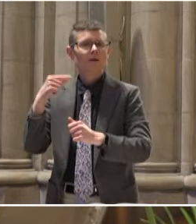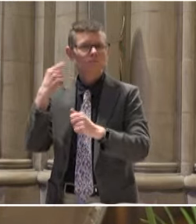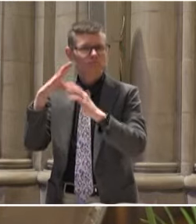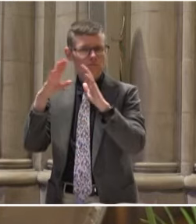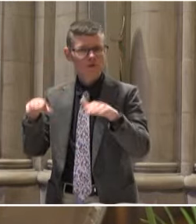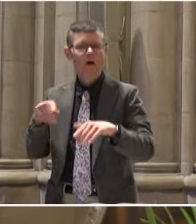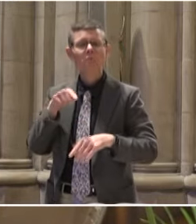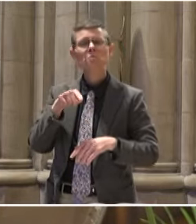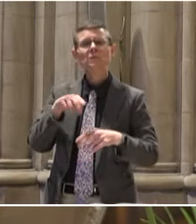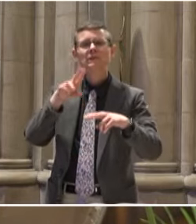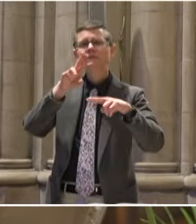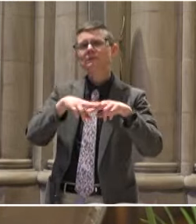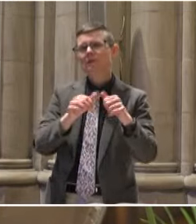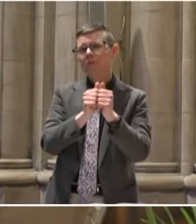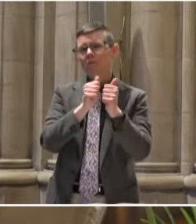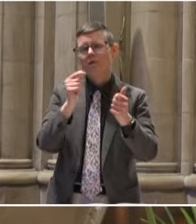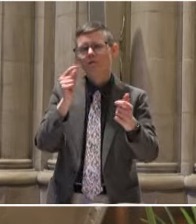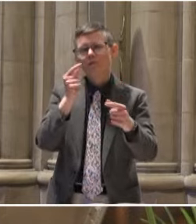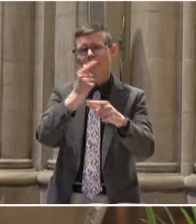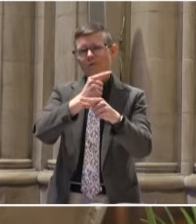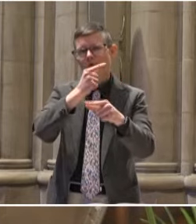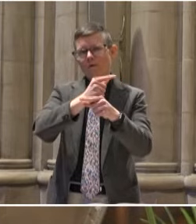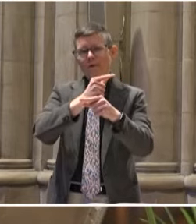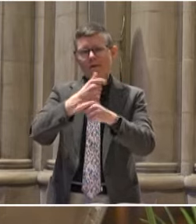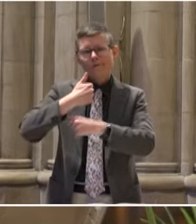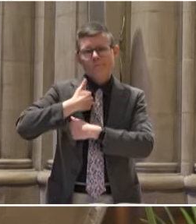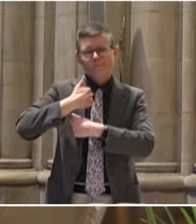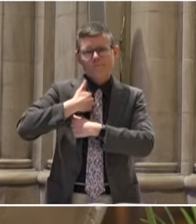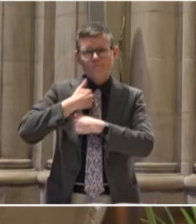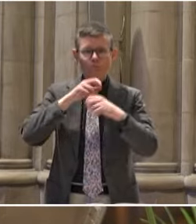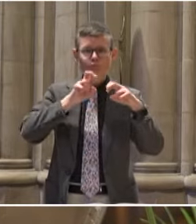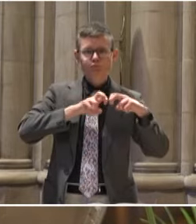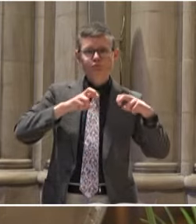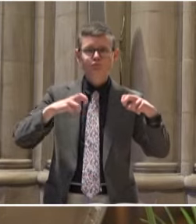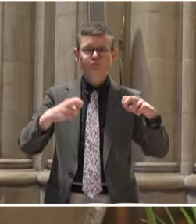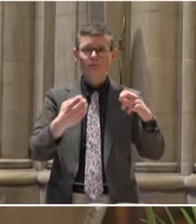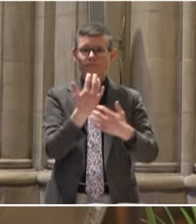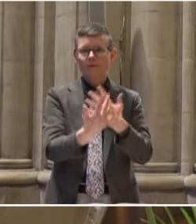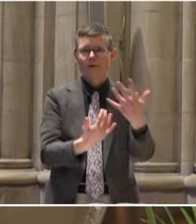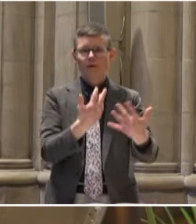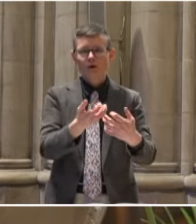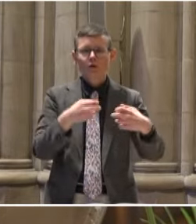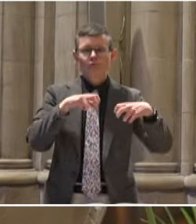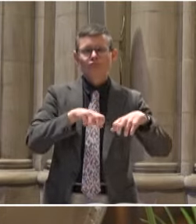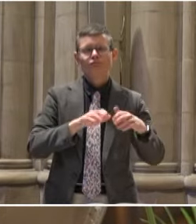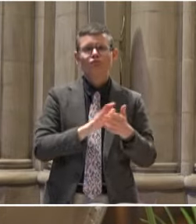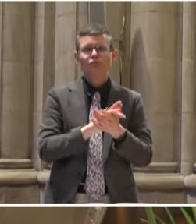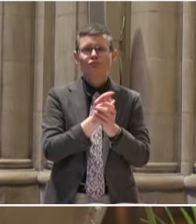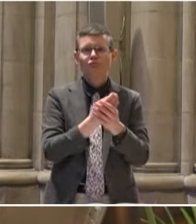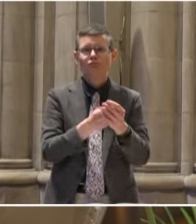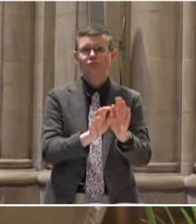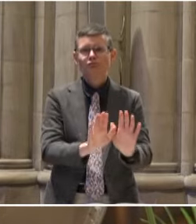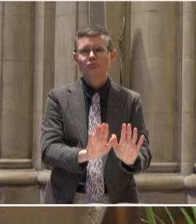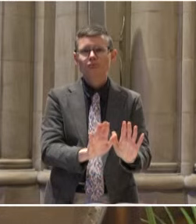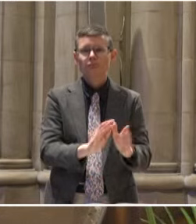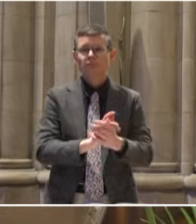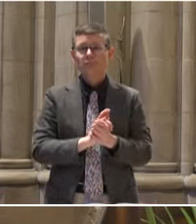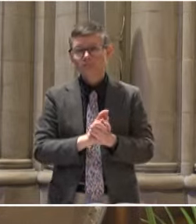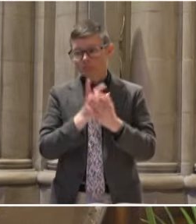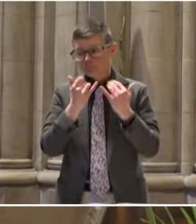the guards, warming himself at the fire. Now the chief priest and the whole